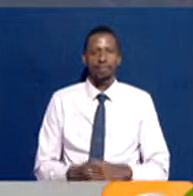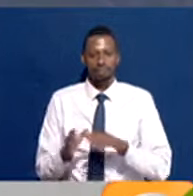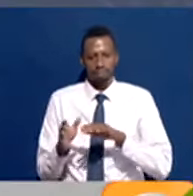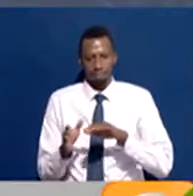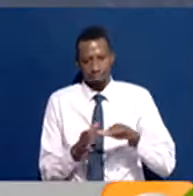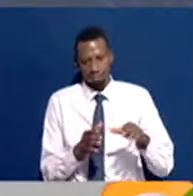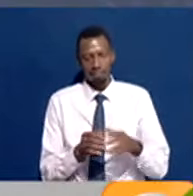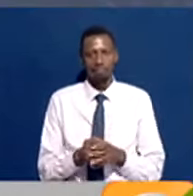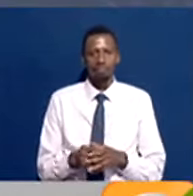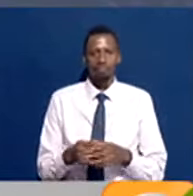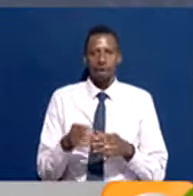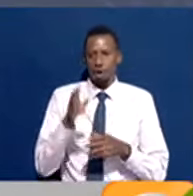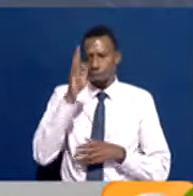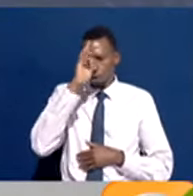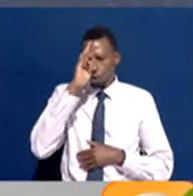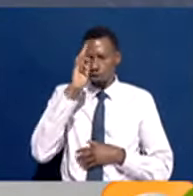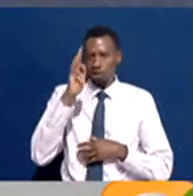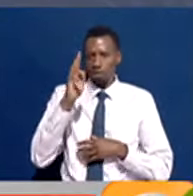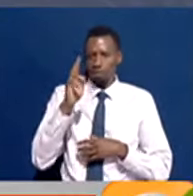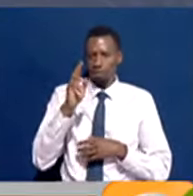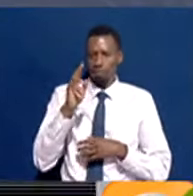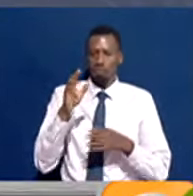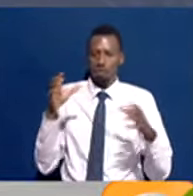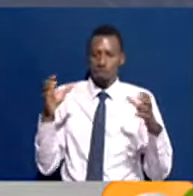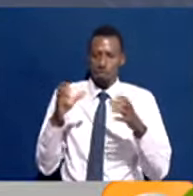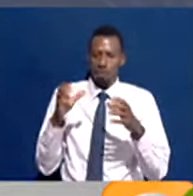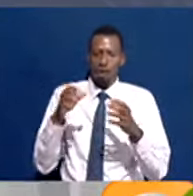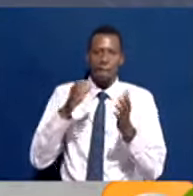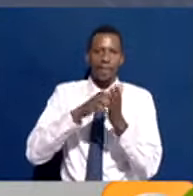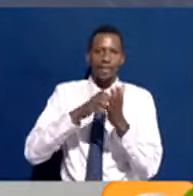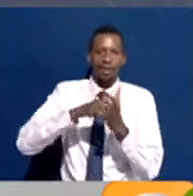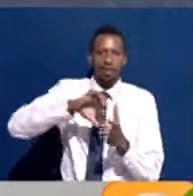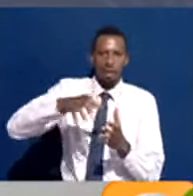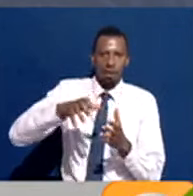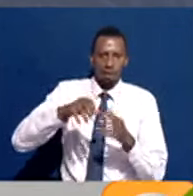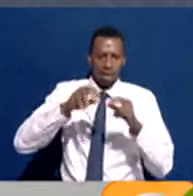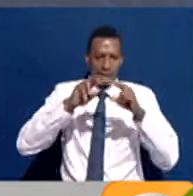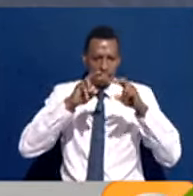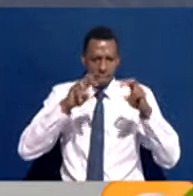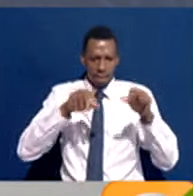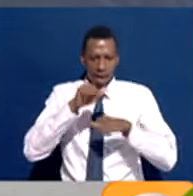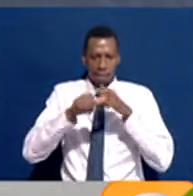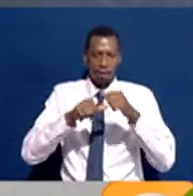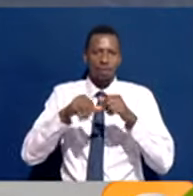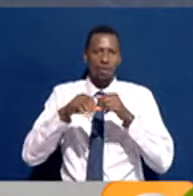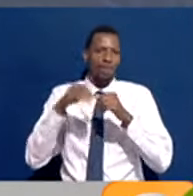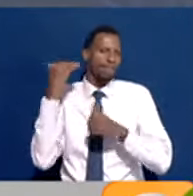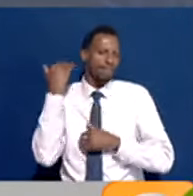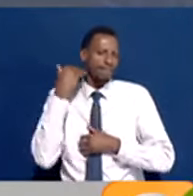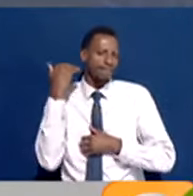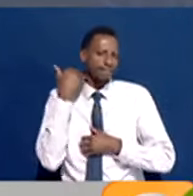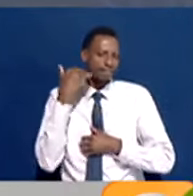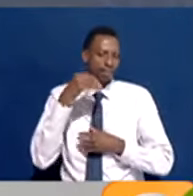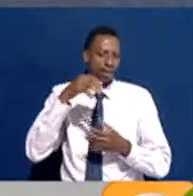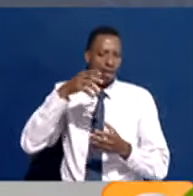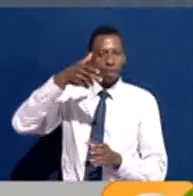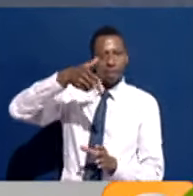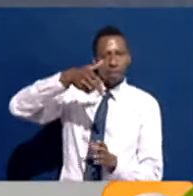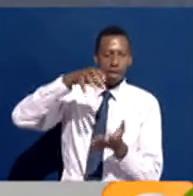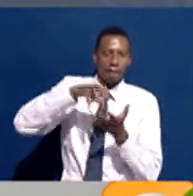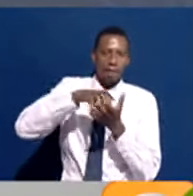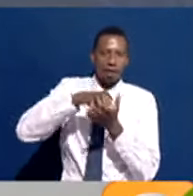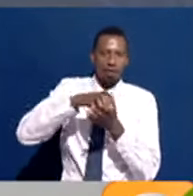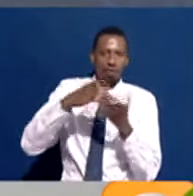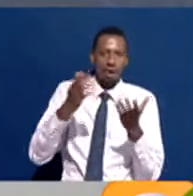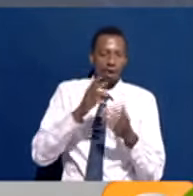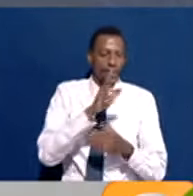And detectives in Matungulu, Machakos County are probing a robbery incident at a petrol station located along the Kangundo, Nairobi highway